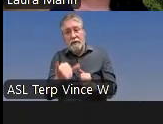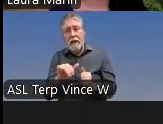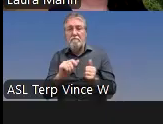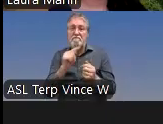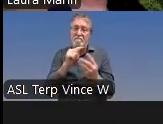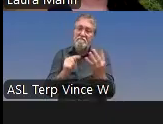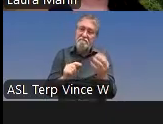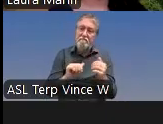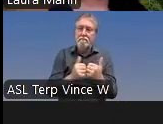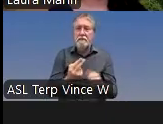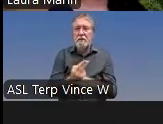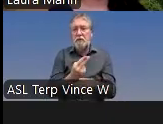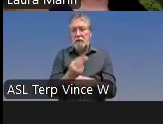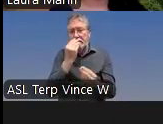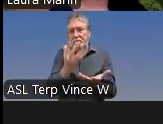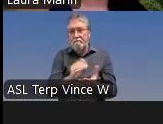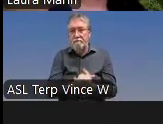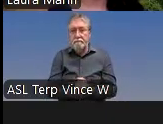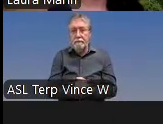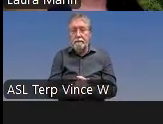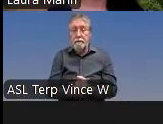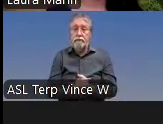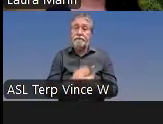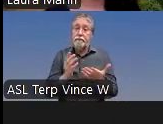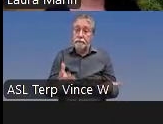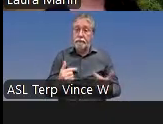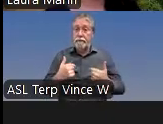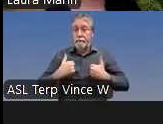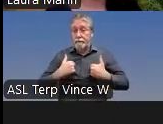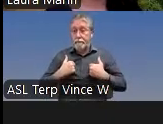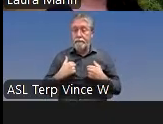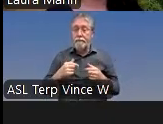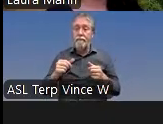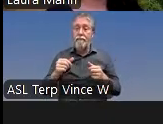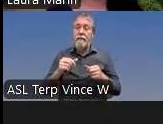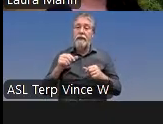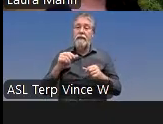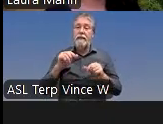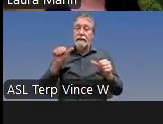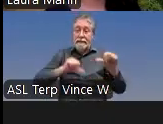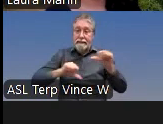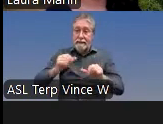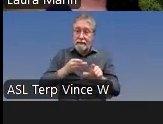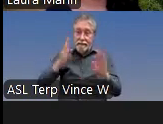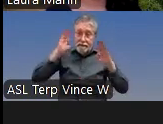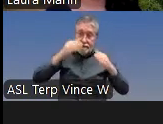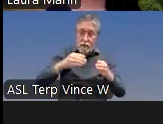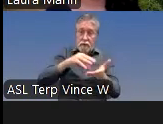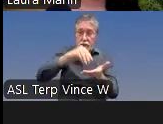used. Of course, as a soil scientist, I'm really interested in ecological sites and